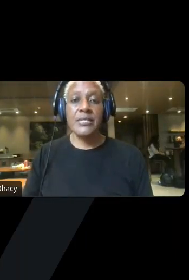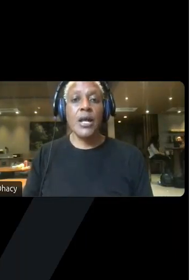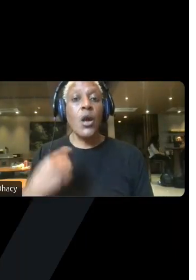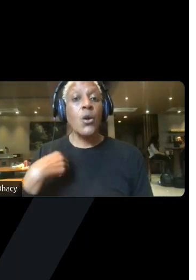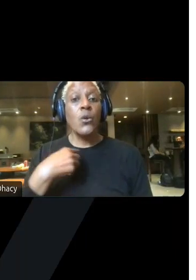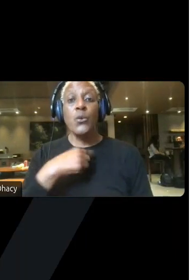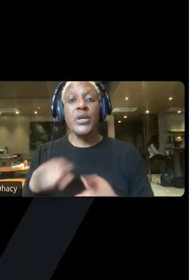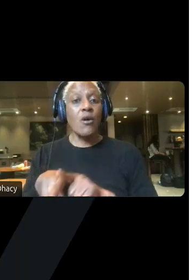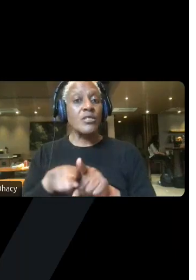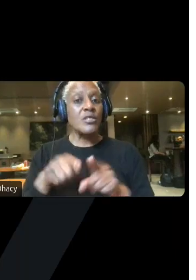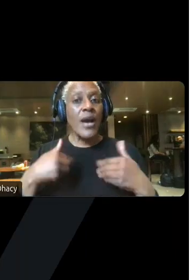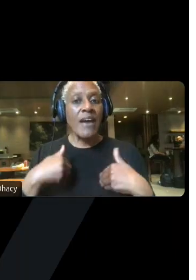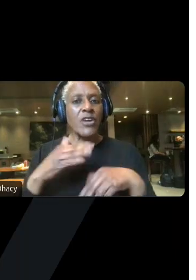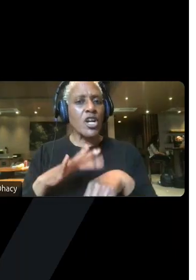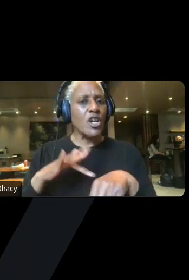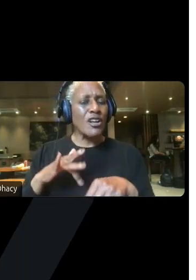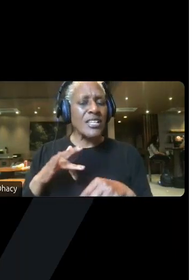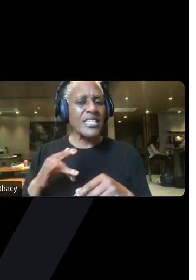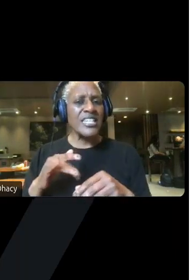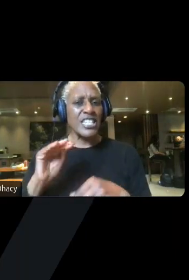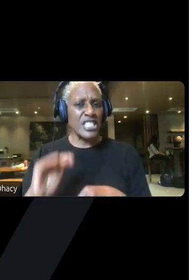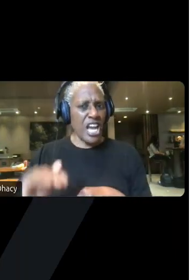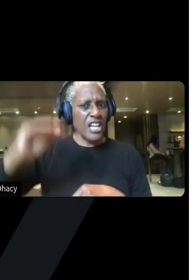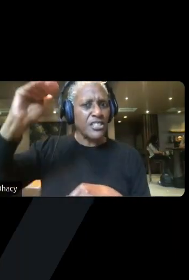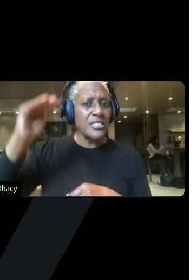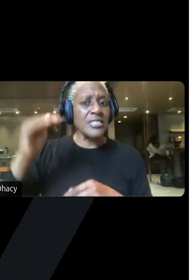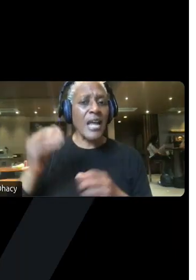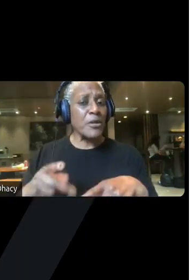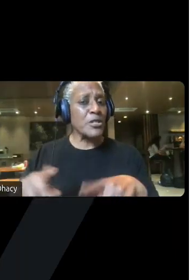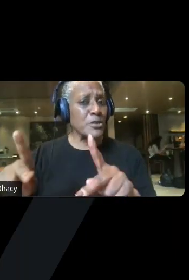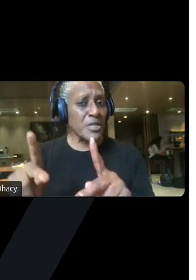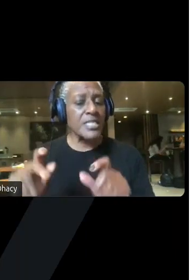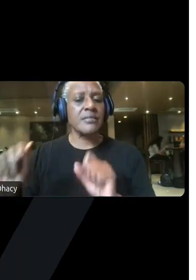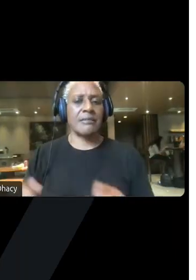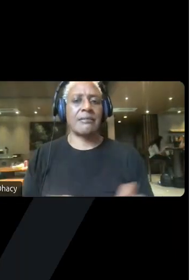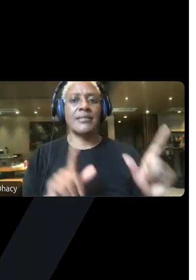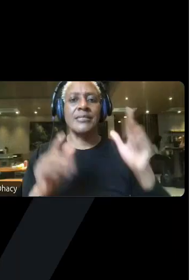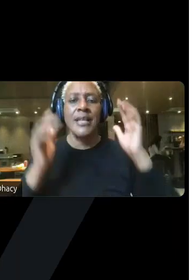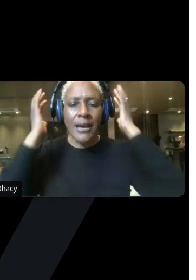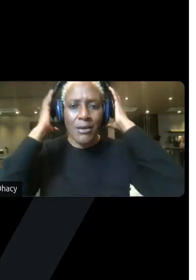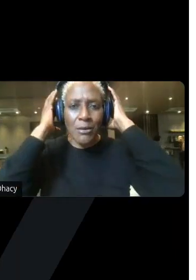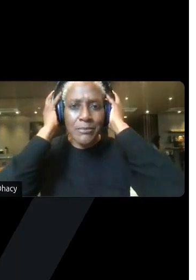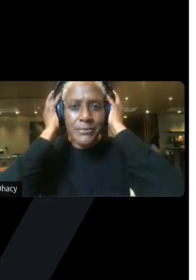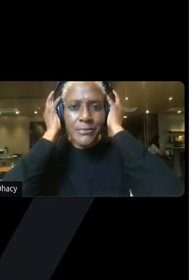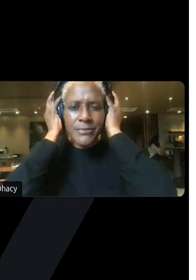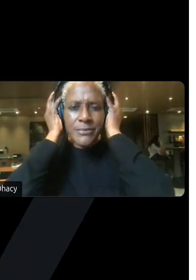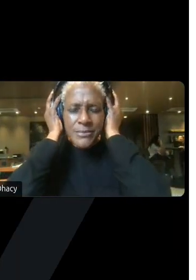also have some early childhood opportunities in the next slide.